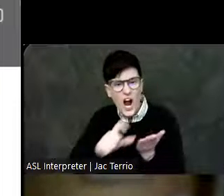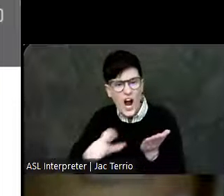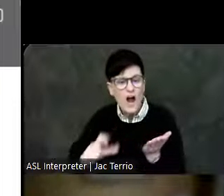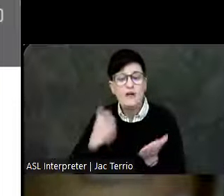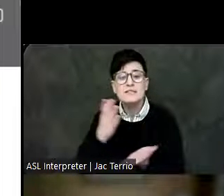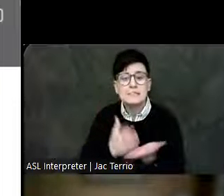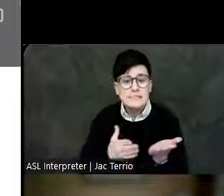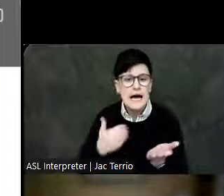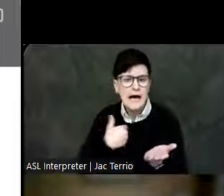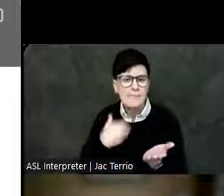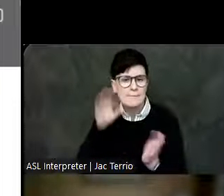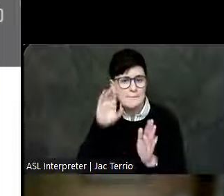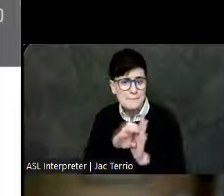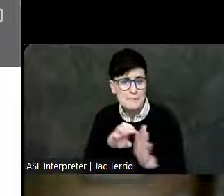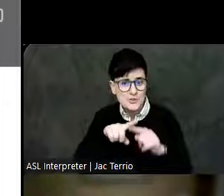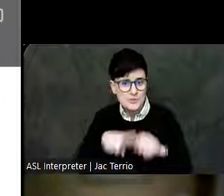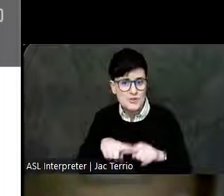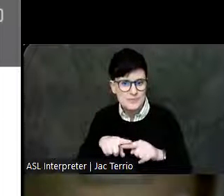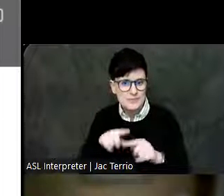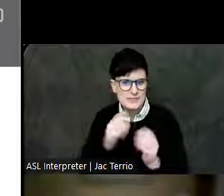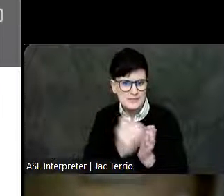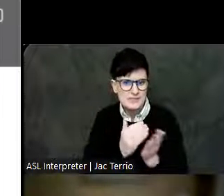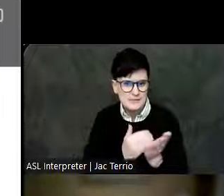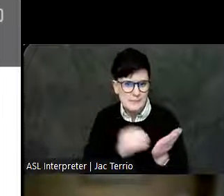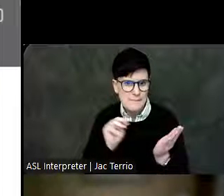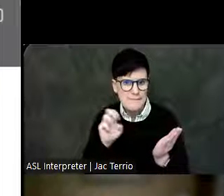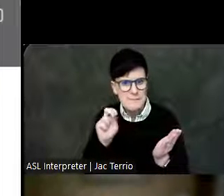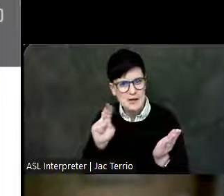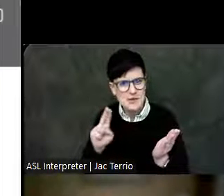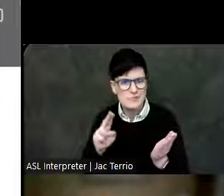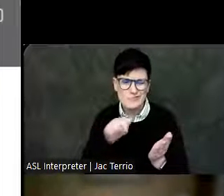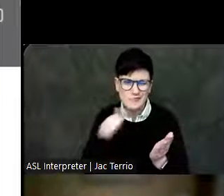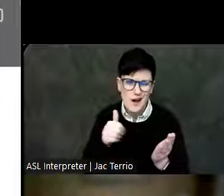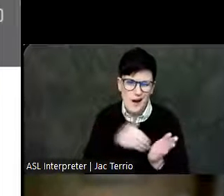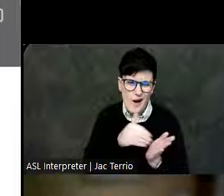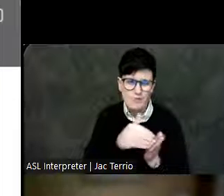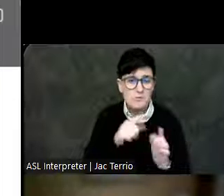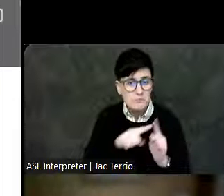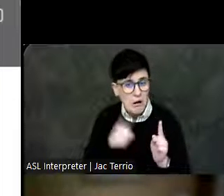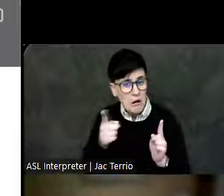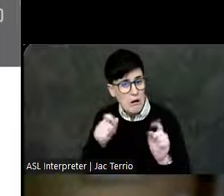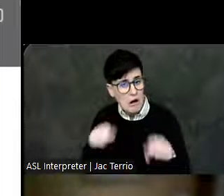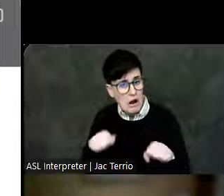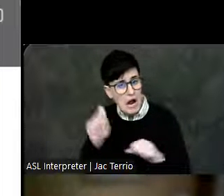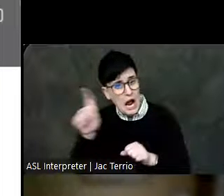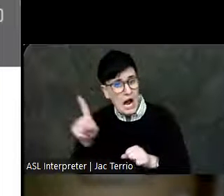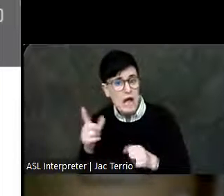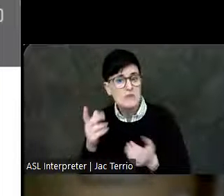Kind of few and far between, but it doesn't hurt to ask, and then they know that that's something people might